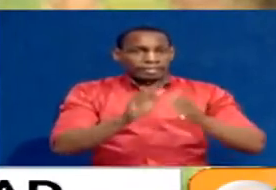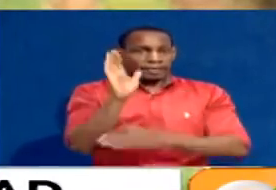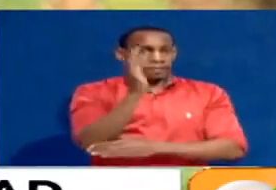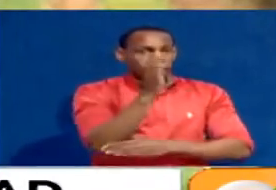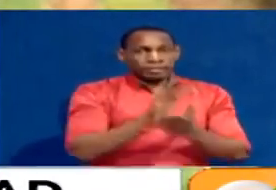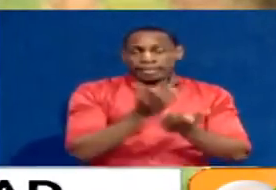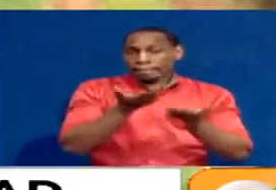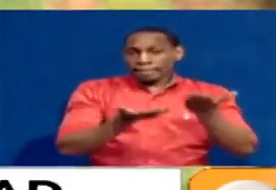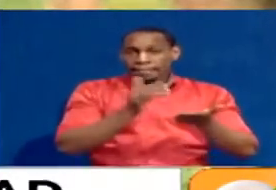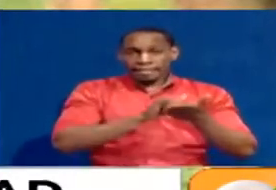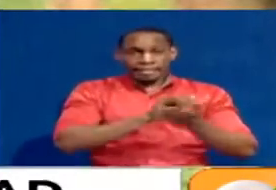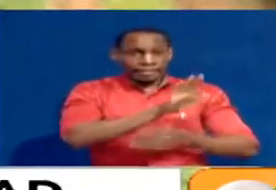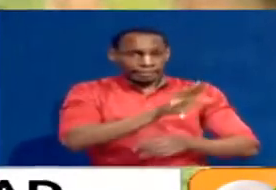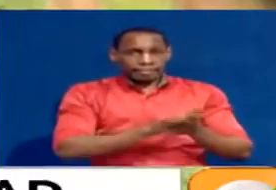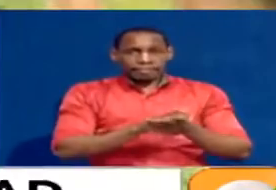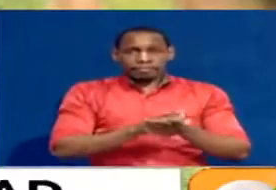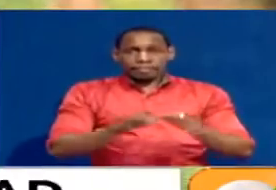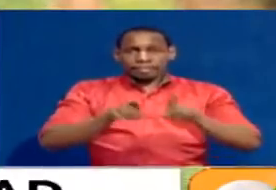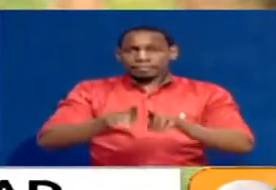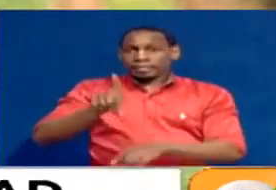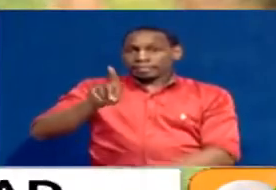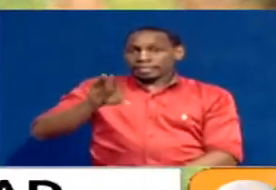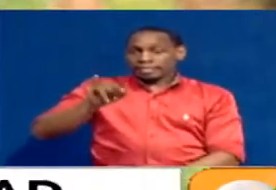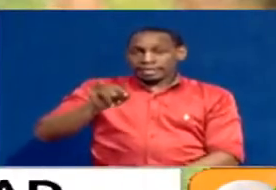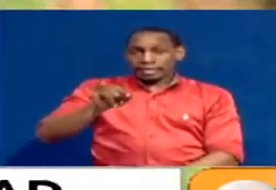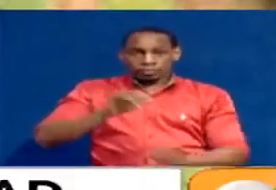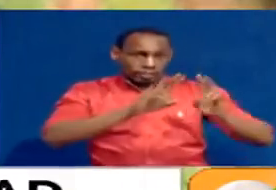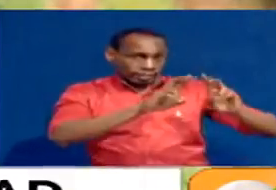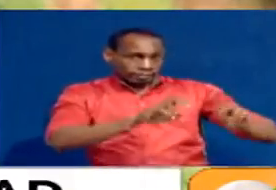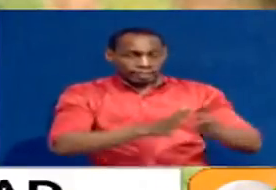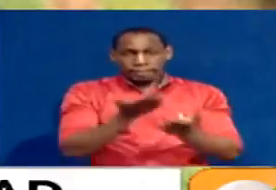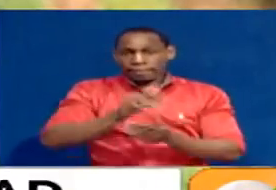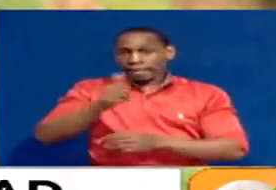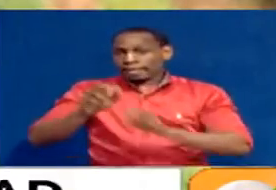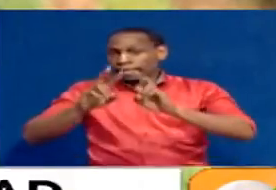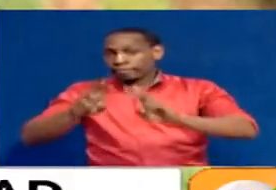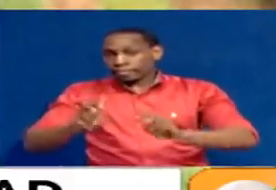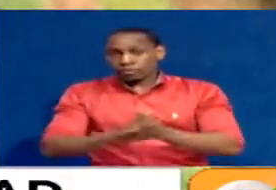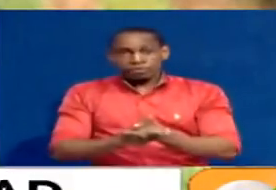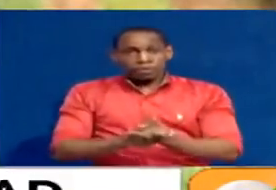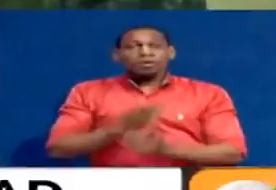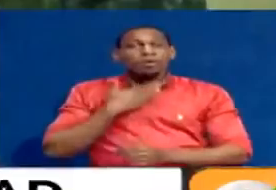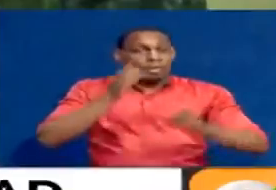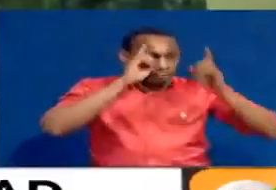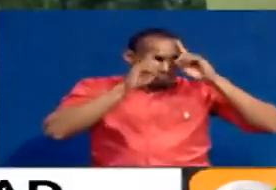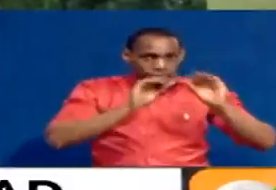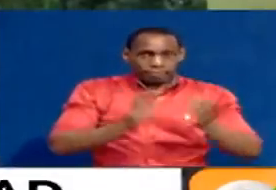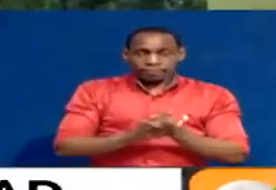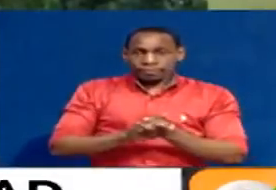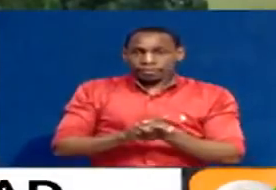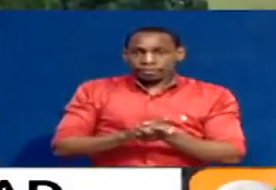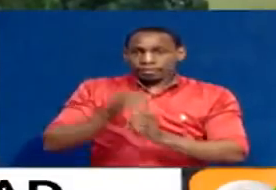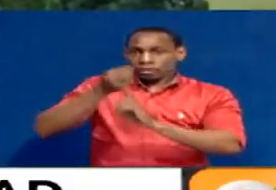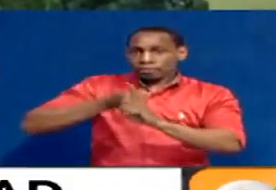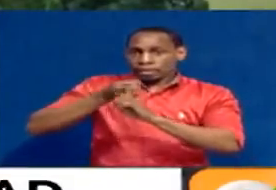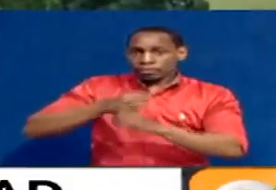So whether it is that lead that the Director of Criminal Investigations will follow, or whether it is another lead, I would not want to speculate. The vocal